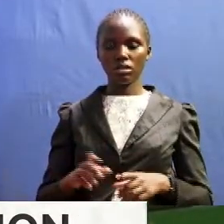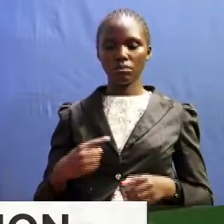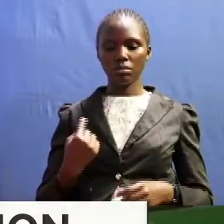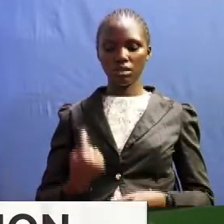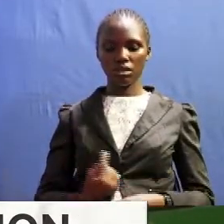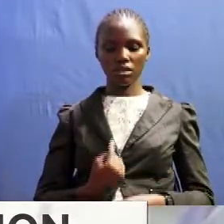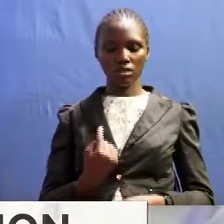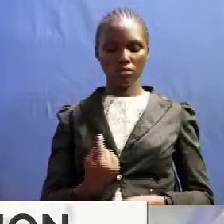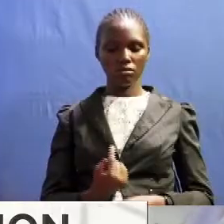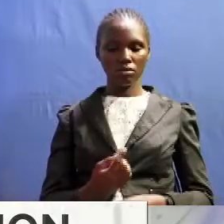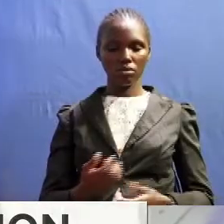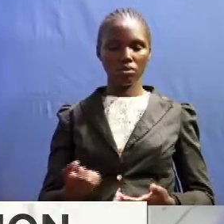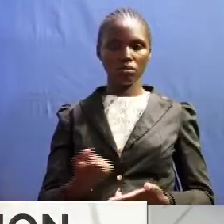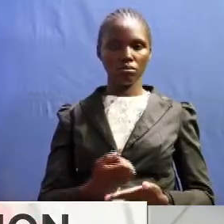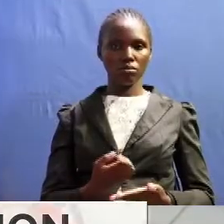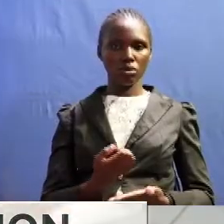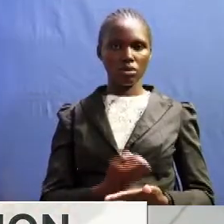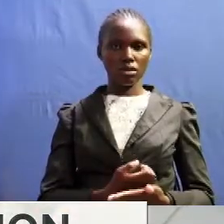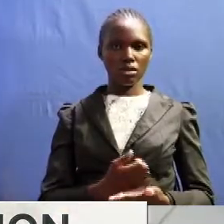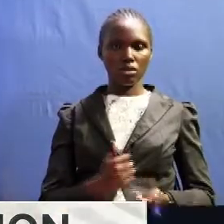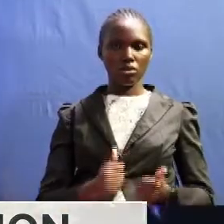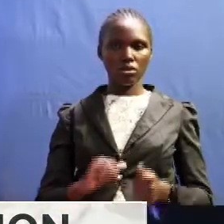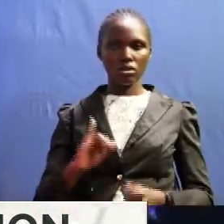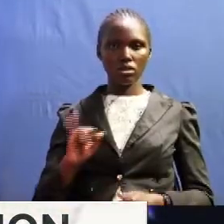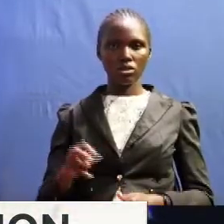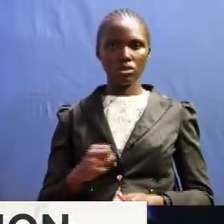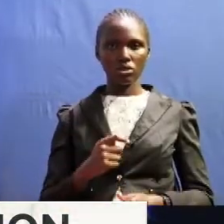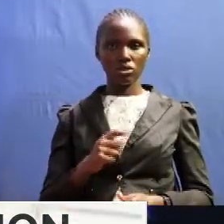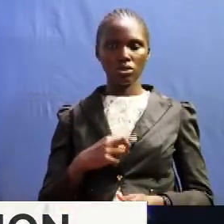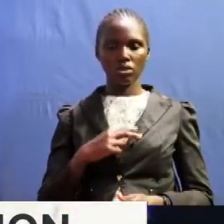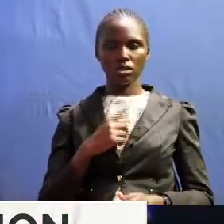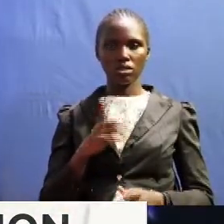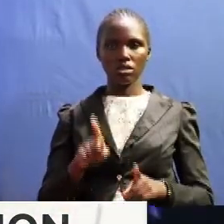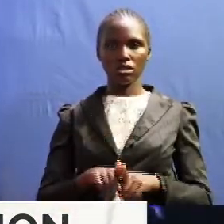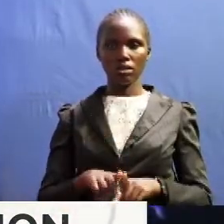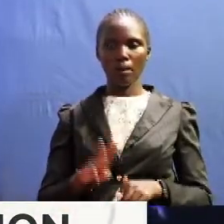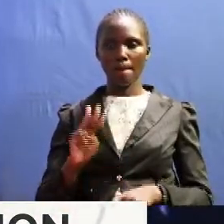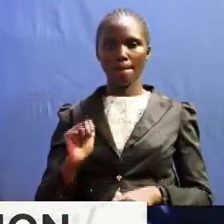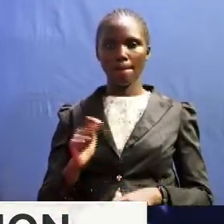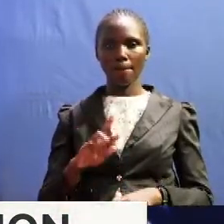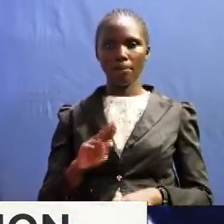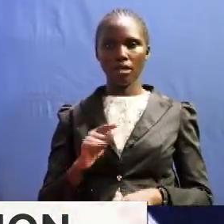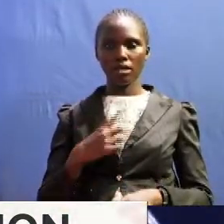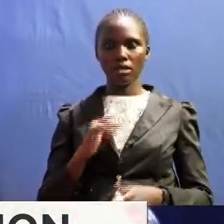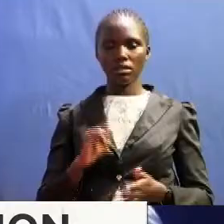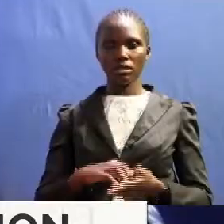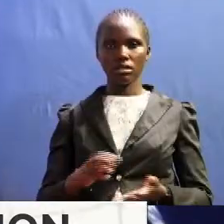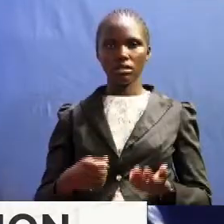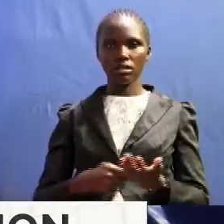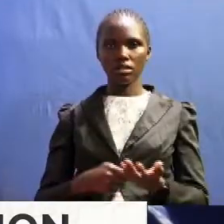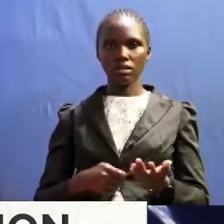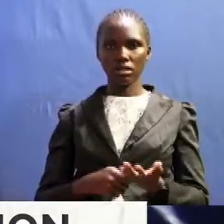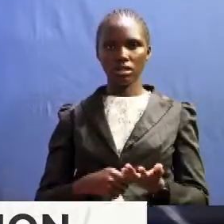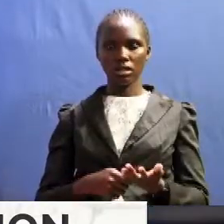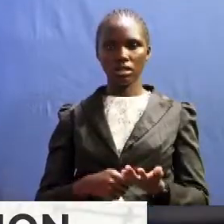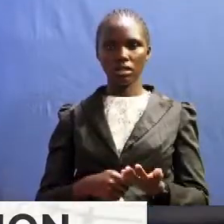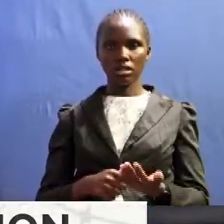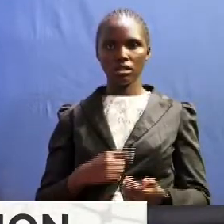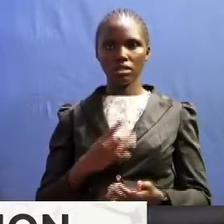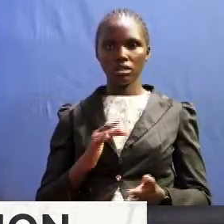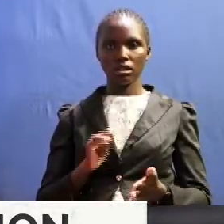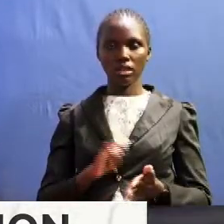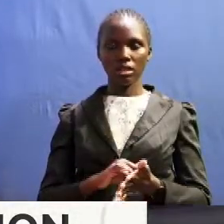self-employed themselves. Students led by John Mathia and Mary Wangui pursuing technical courses in the institution cited